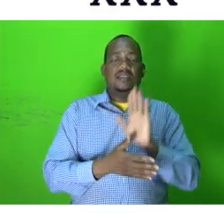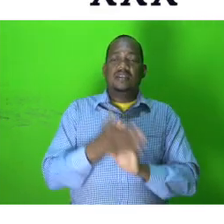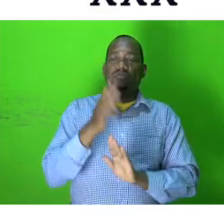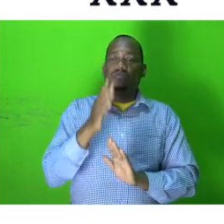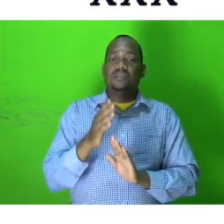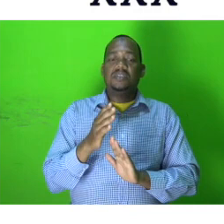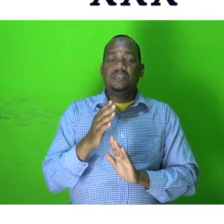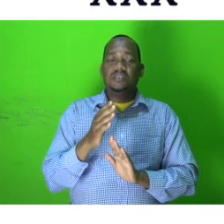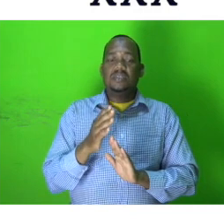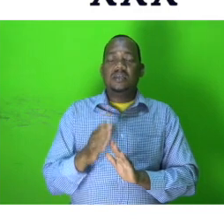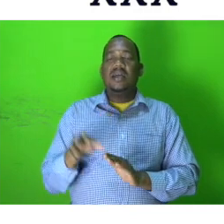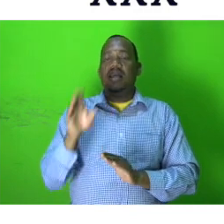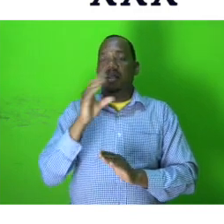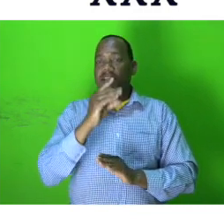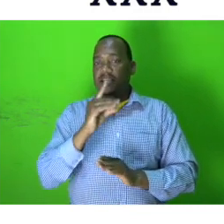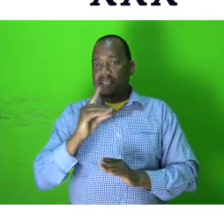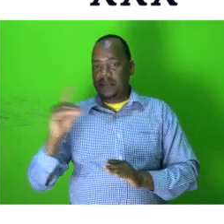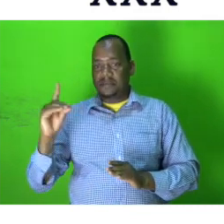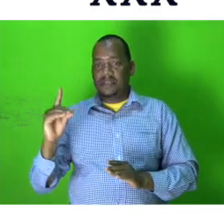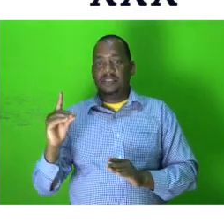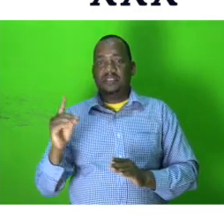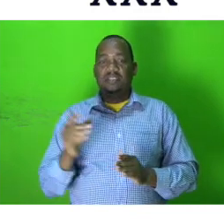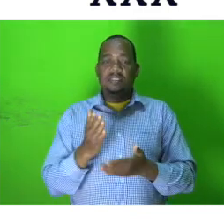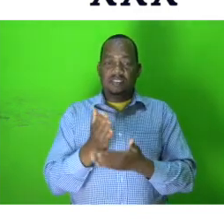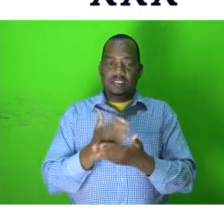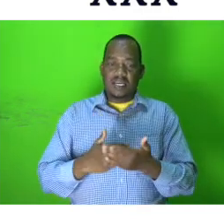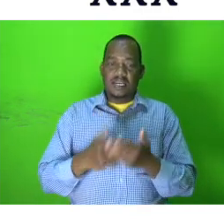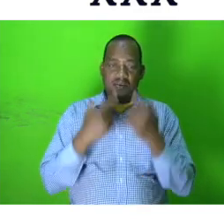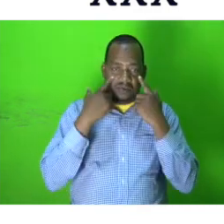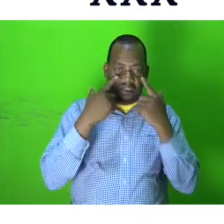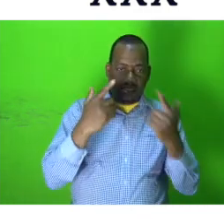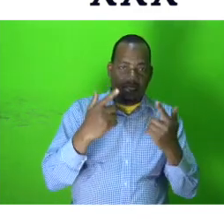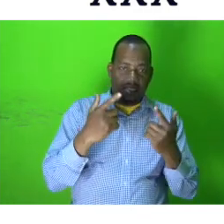Starting with a debit side, you see that balance,